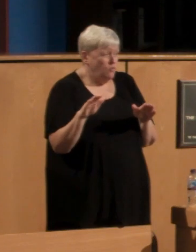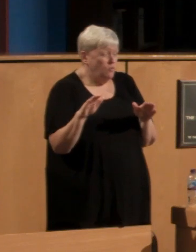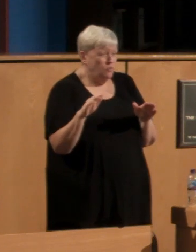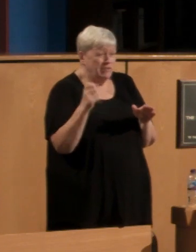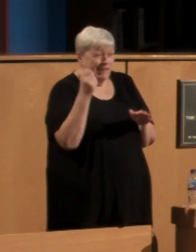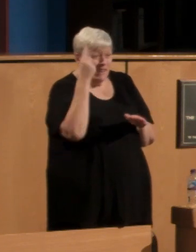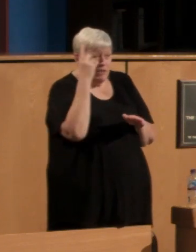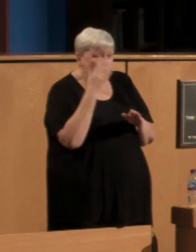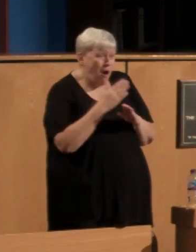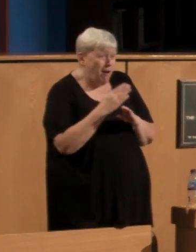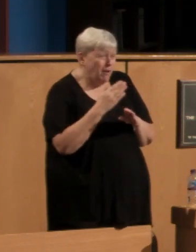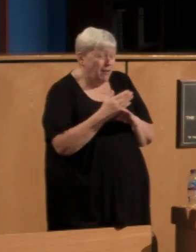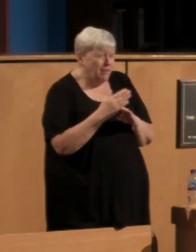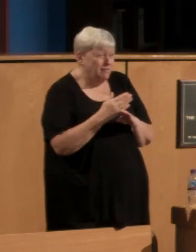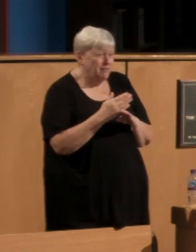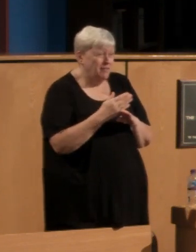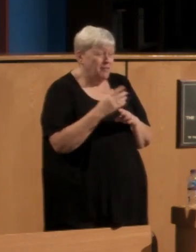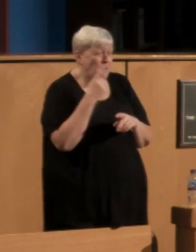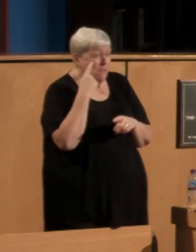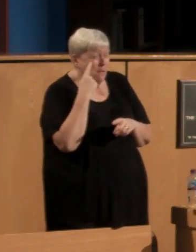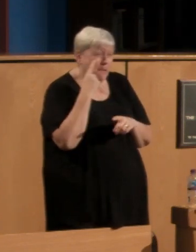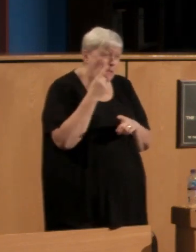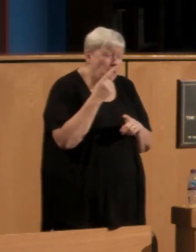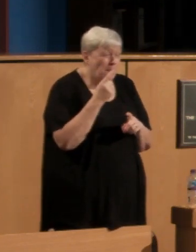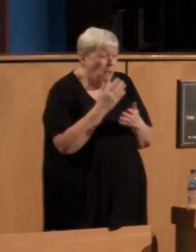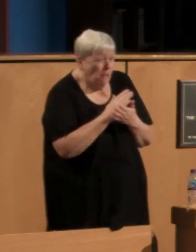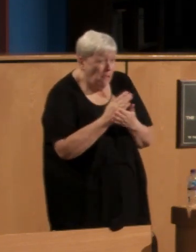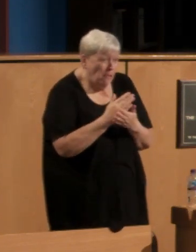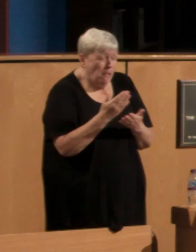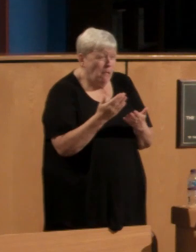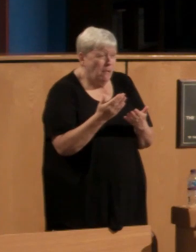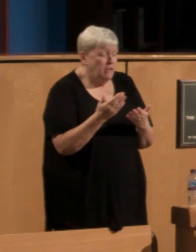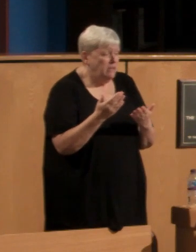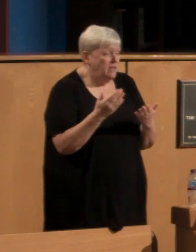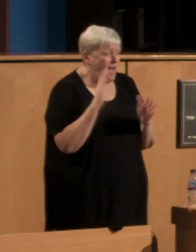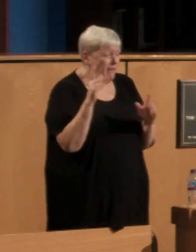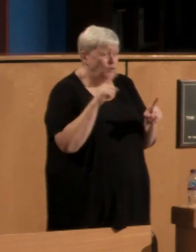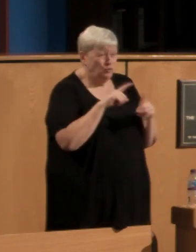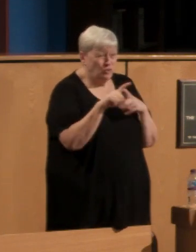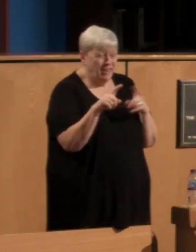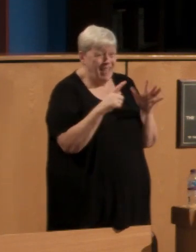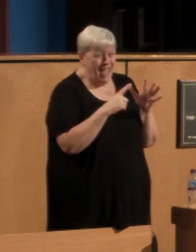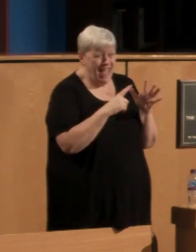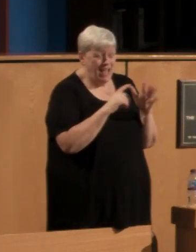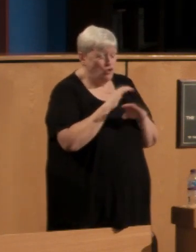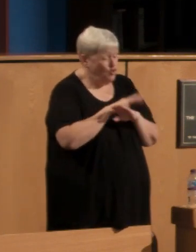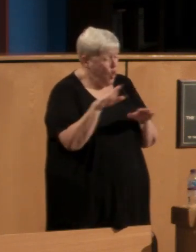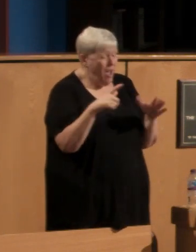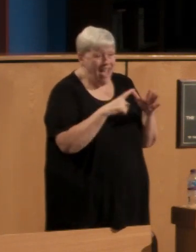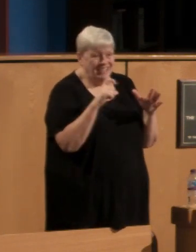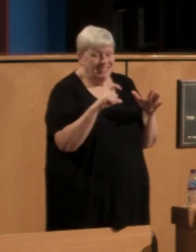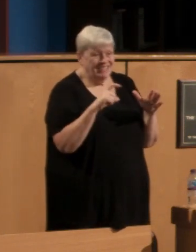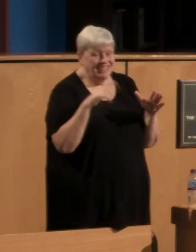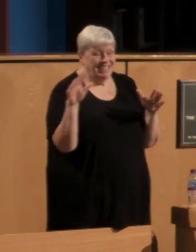guesswork, I guess, or a way that doesn't often accidentally just